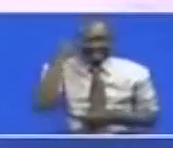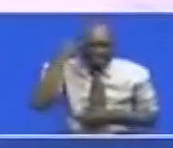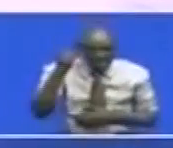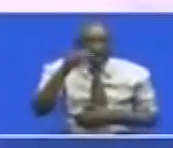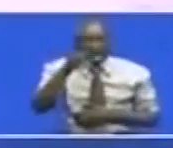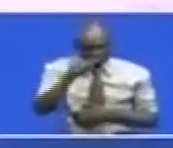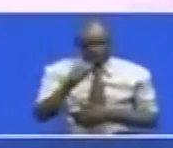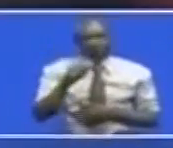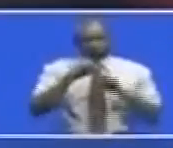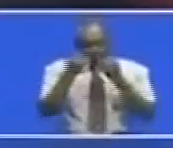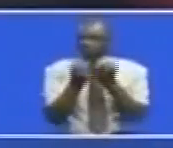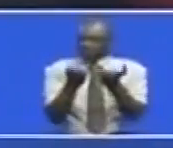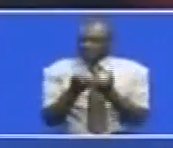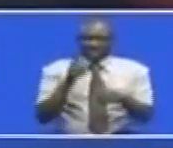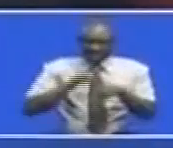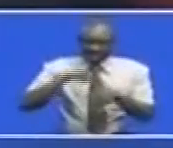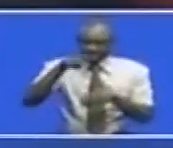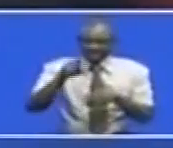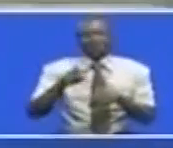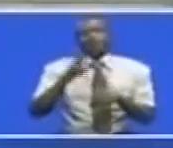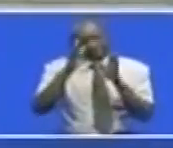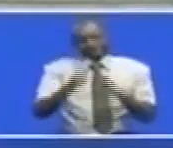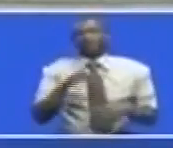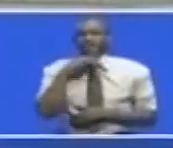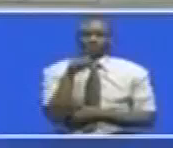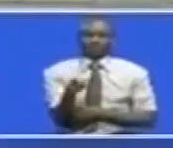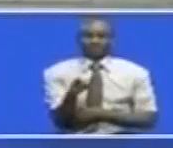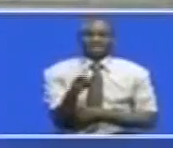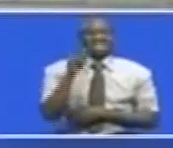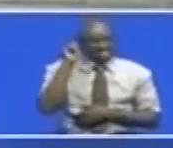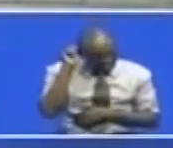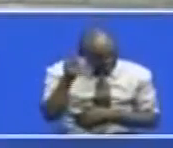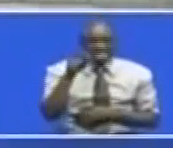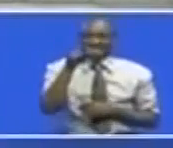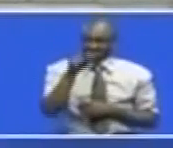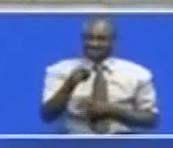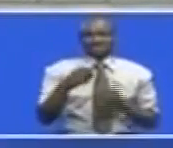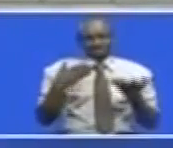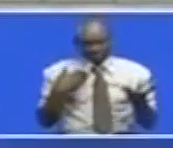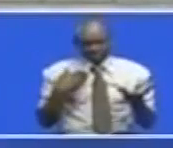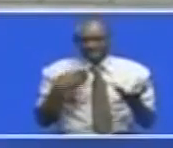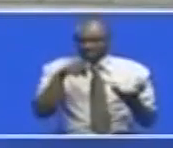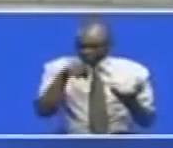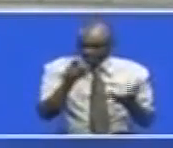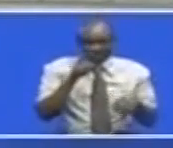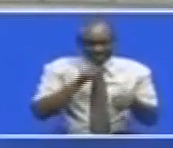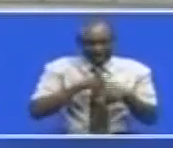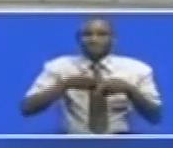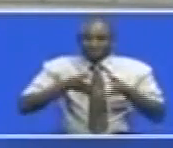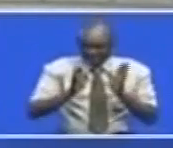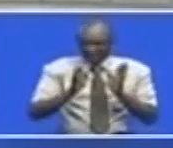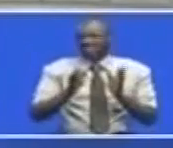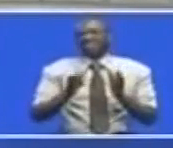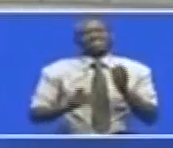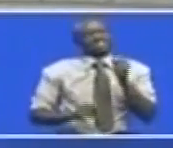Idea born from a social need after losing one of his loved ones. Kenya is rated one of the countries which is unsafe for any parent to give birth,